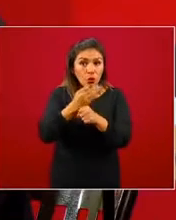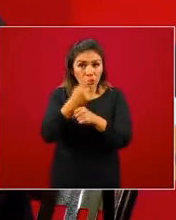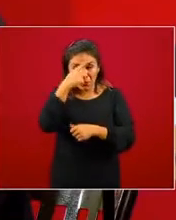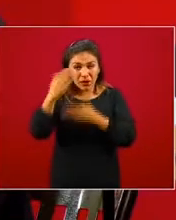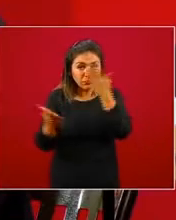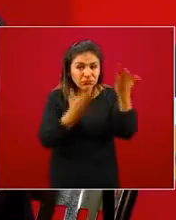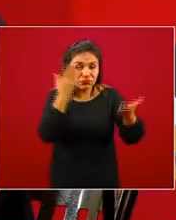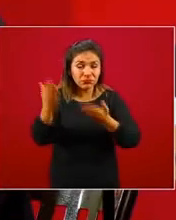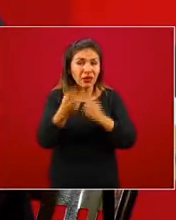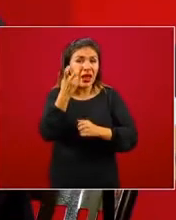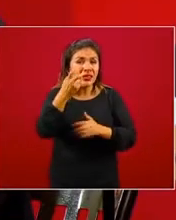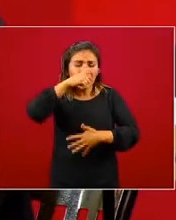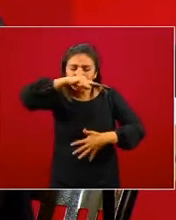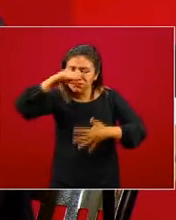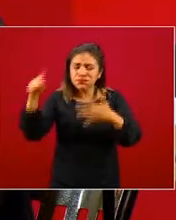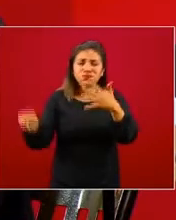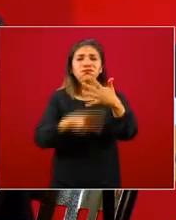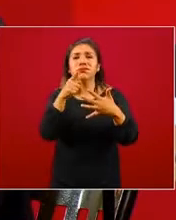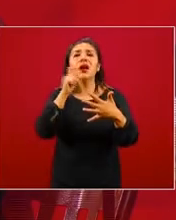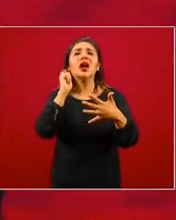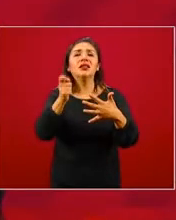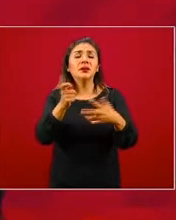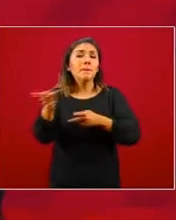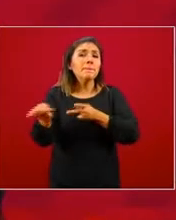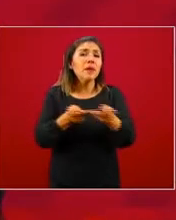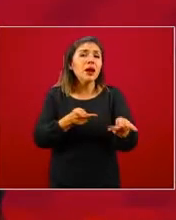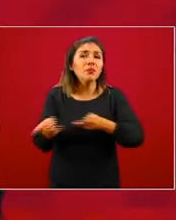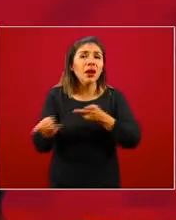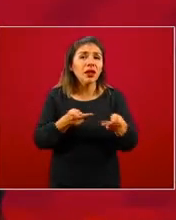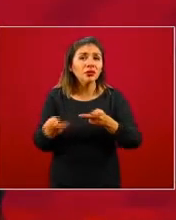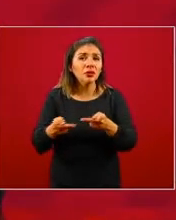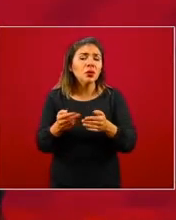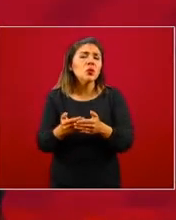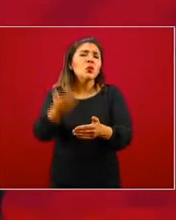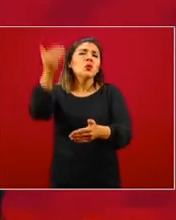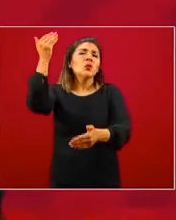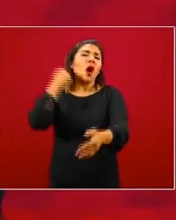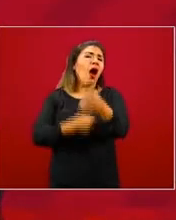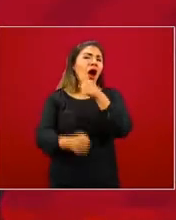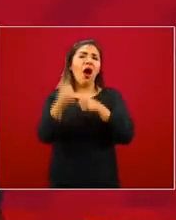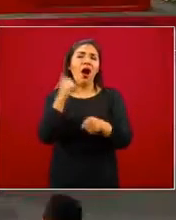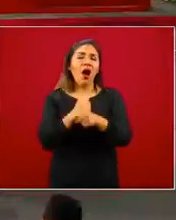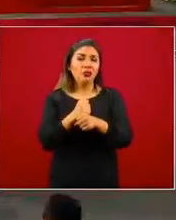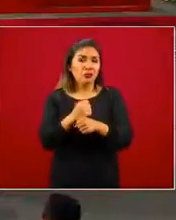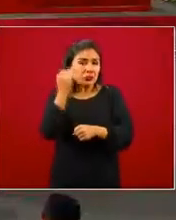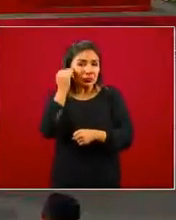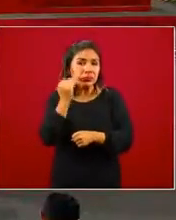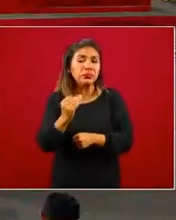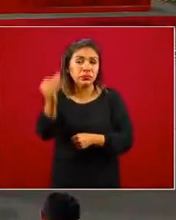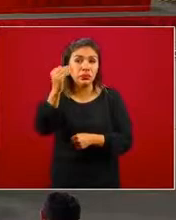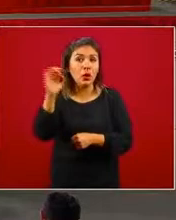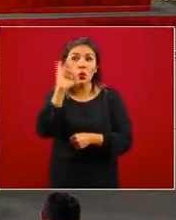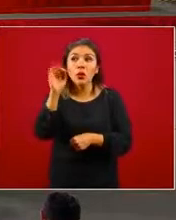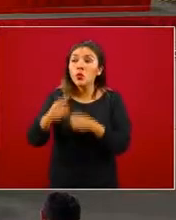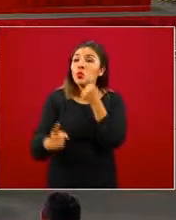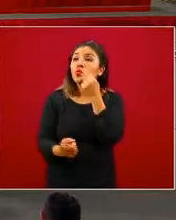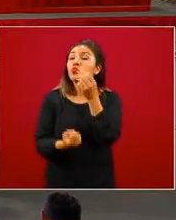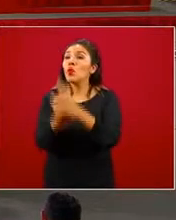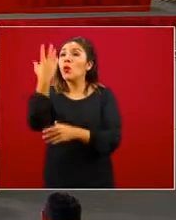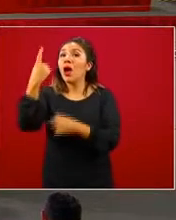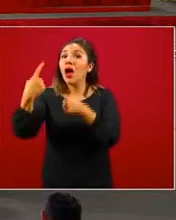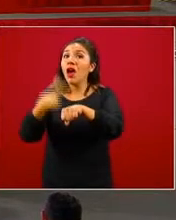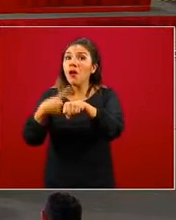geographers and mathematicians. All of that is a process to prepare that goes on for a long time before it